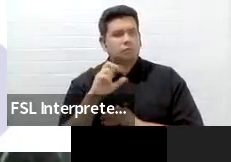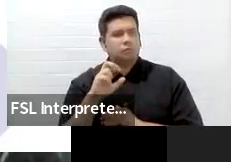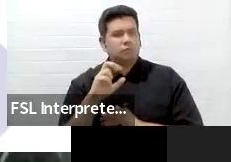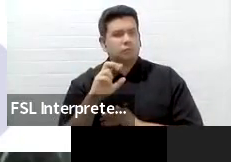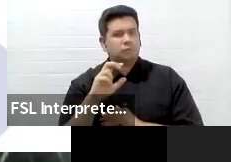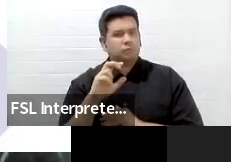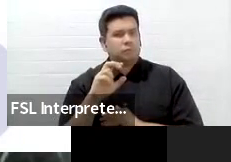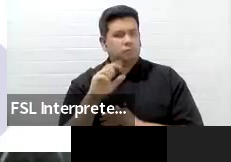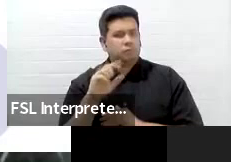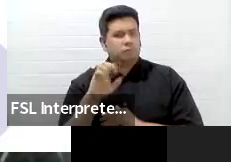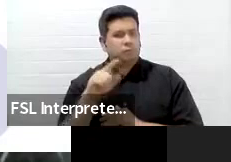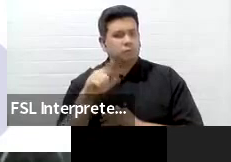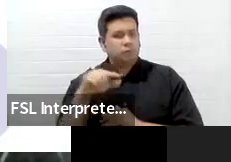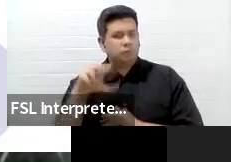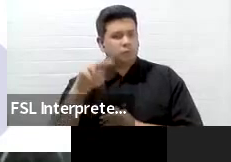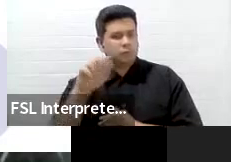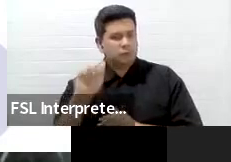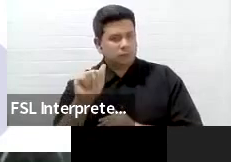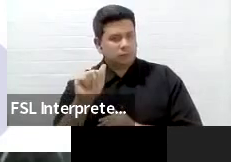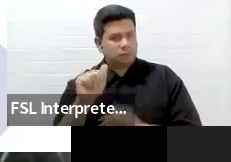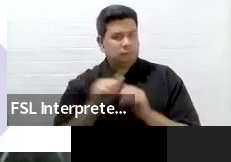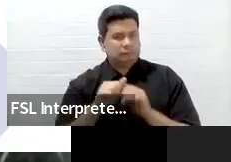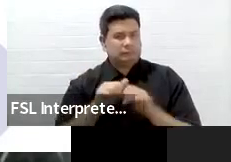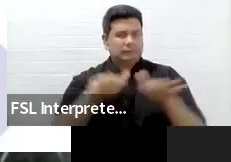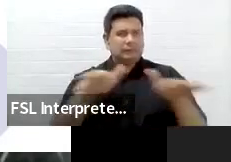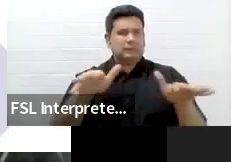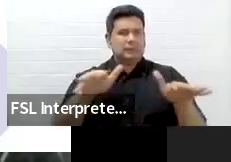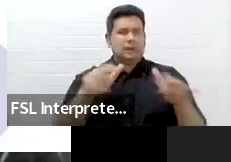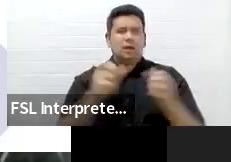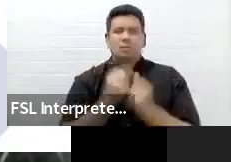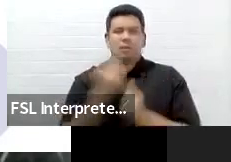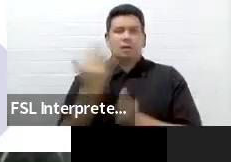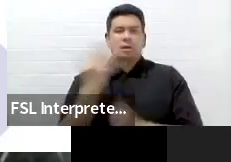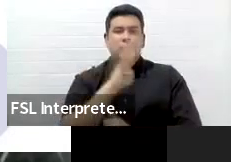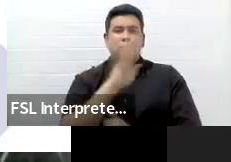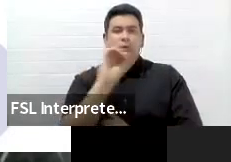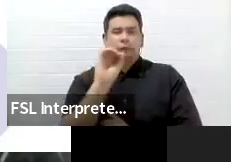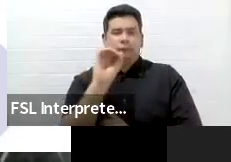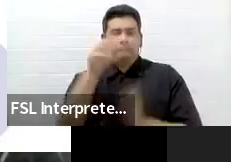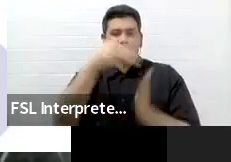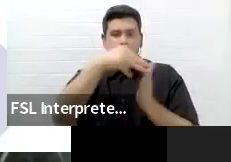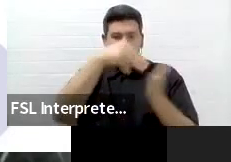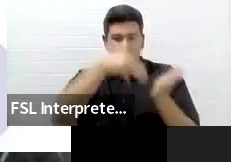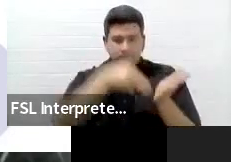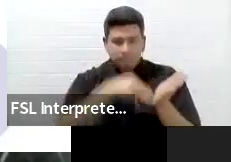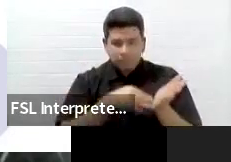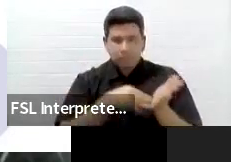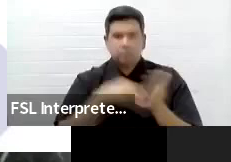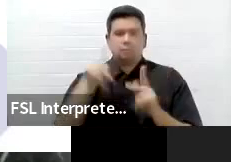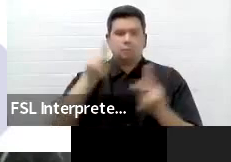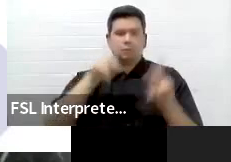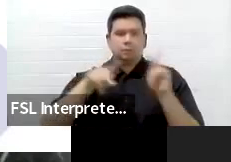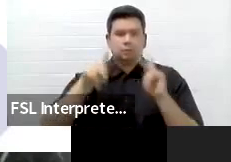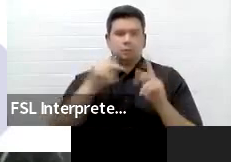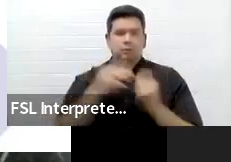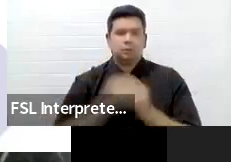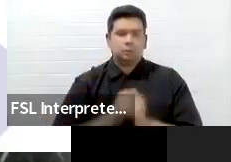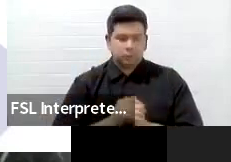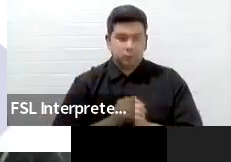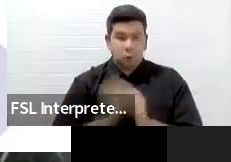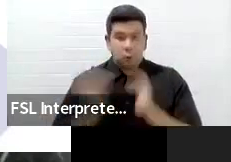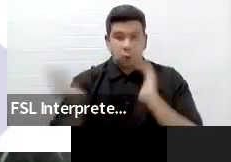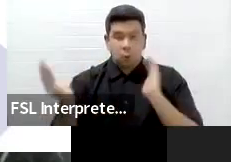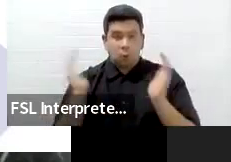after a 2-year uh, surge. Influenza killed more people than those